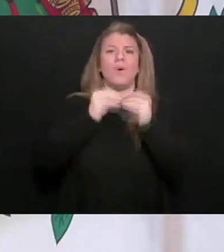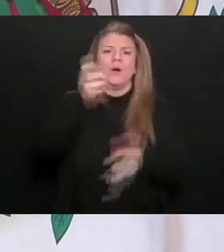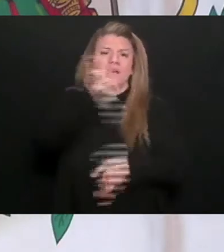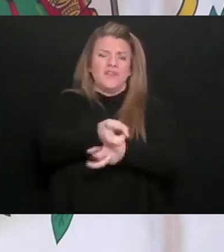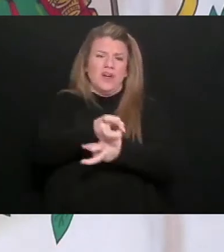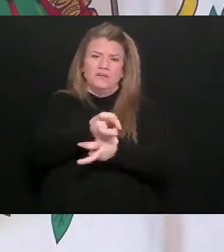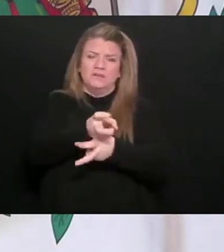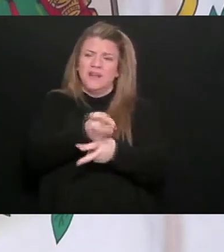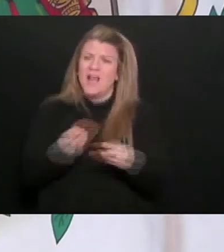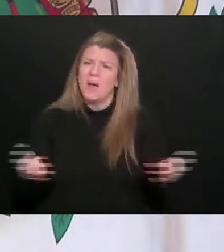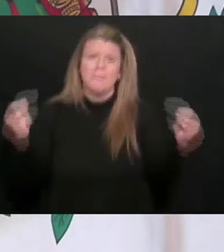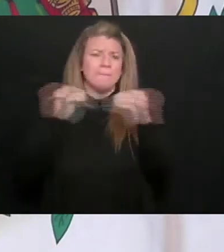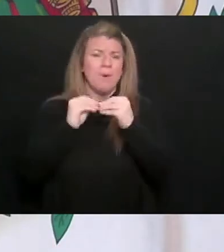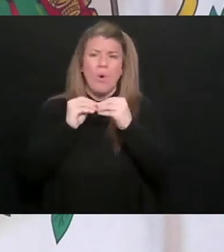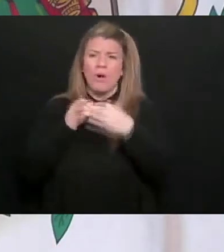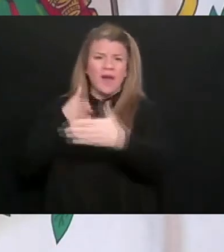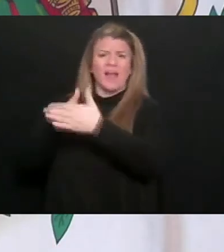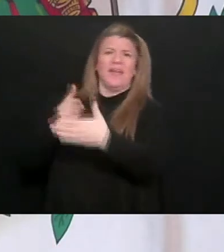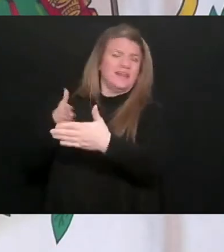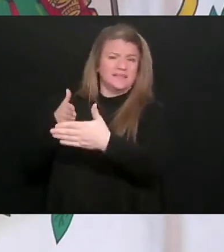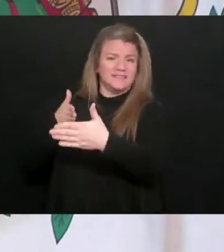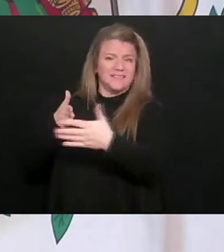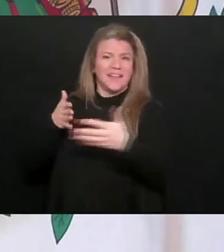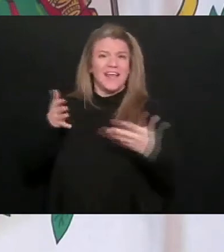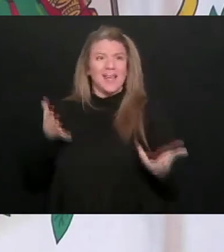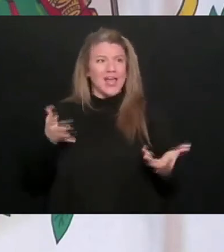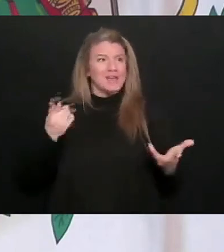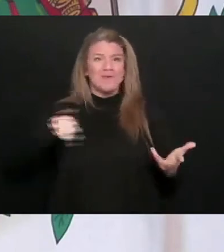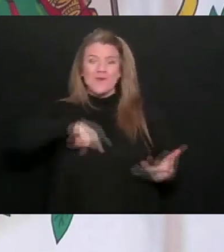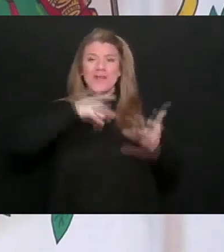for us to get them across the finish line as far as the vaccine.